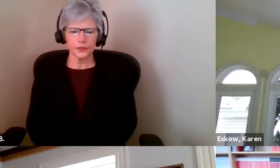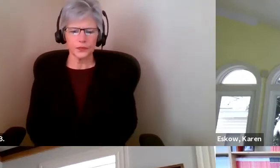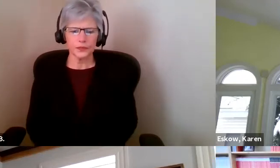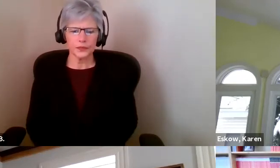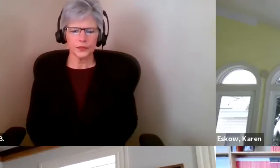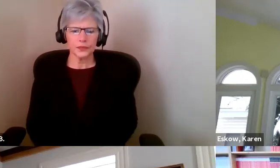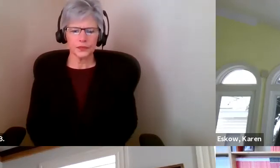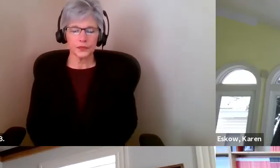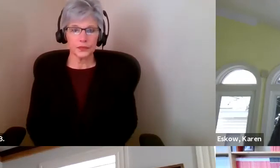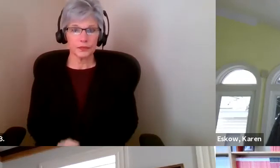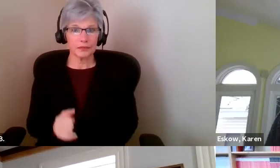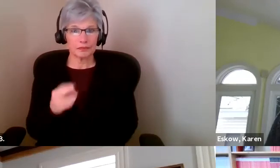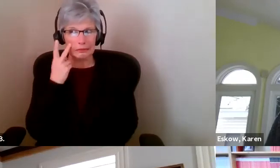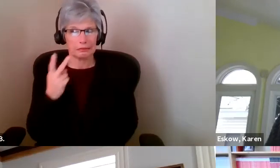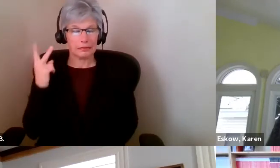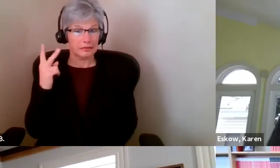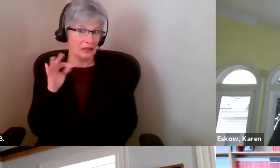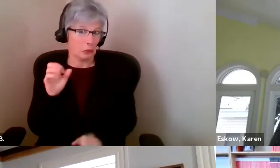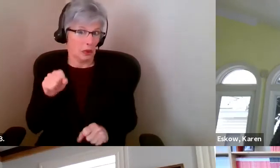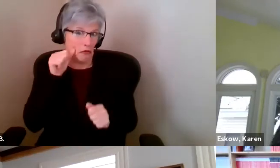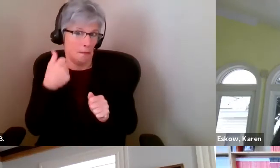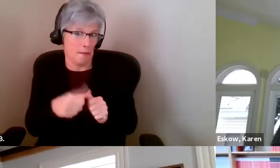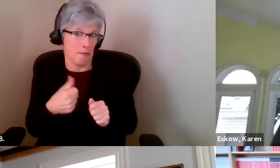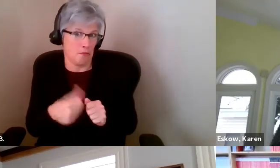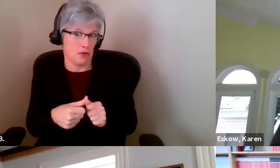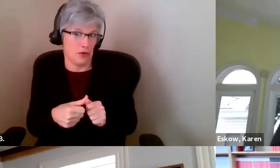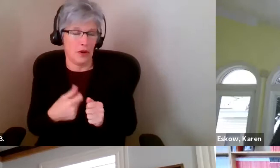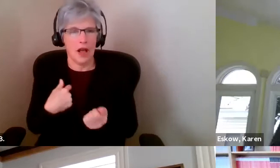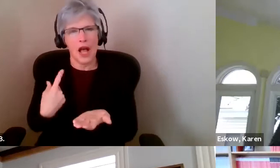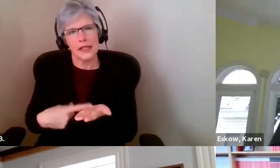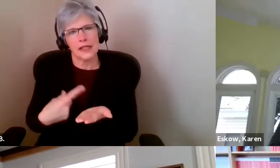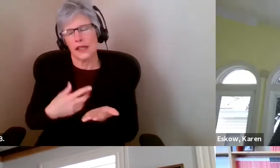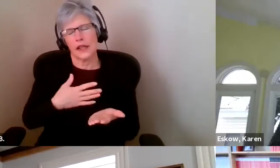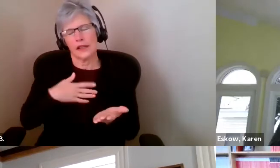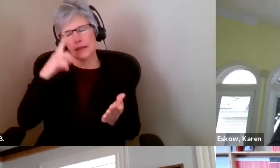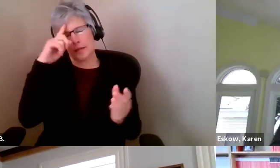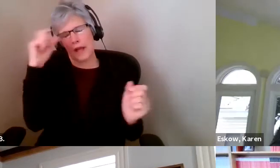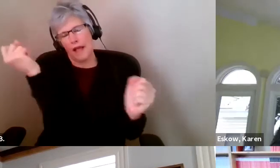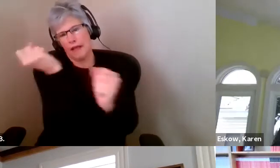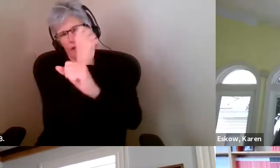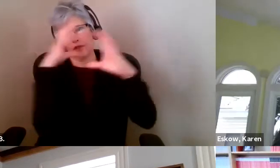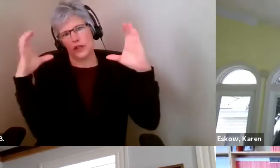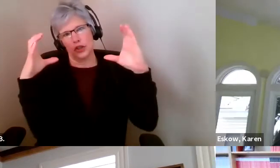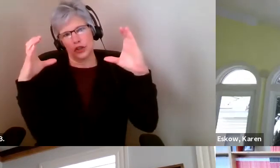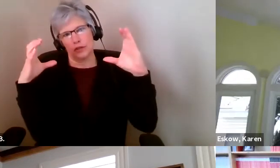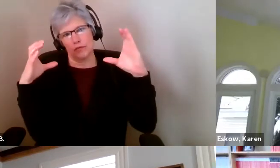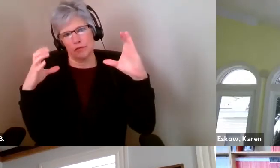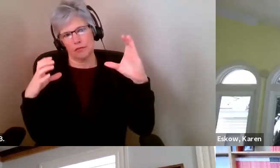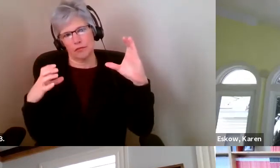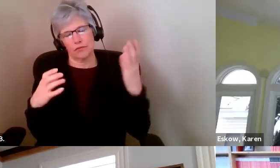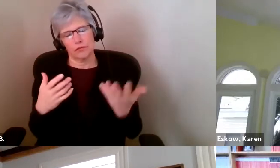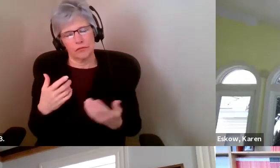if you remember, I talked about my vision of a model for the 21st century